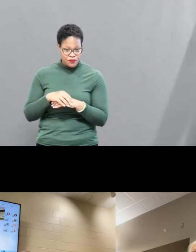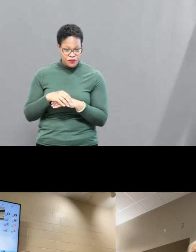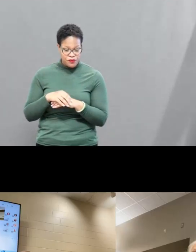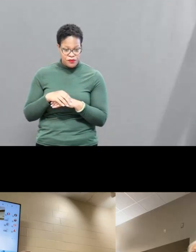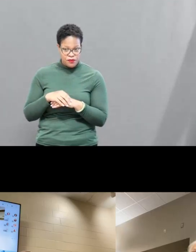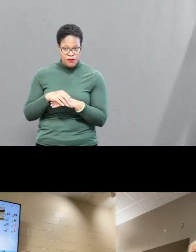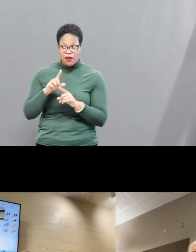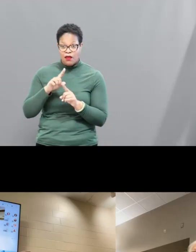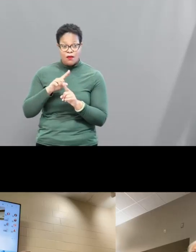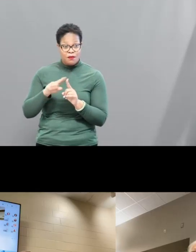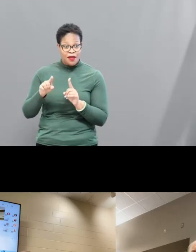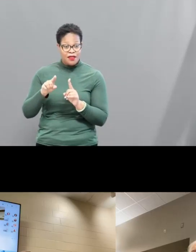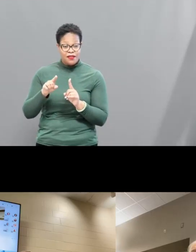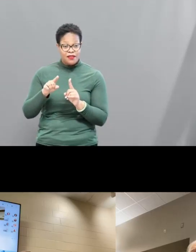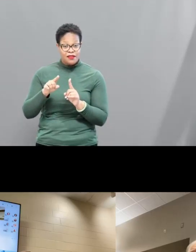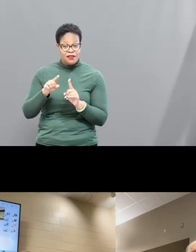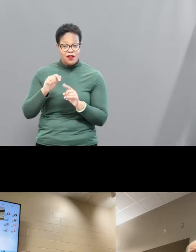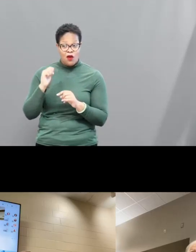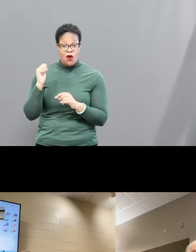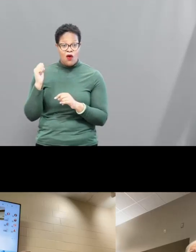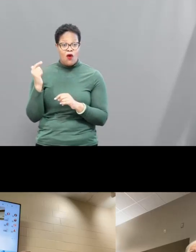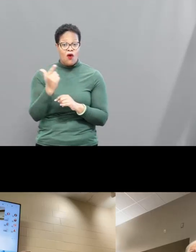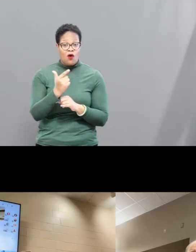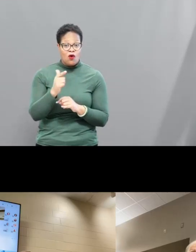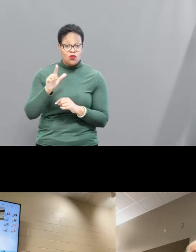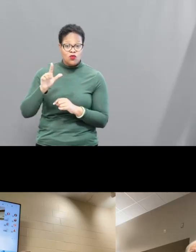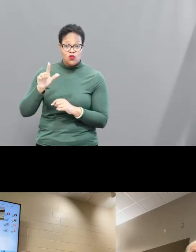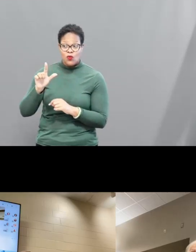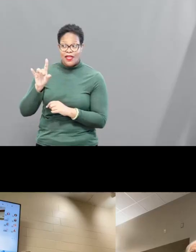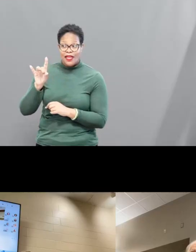But all 28